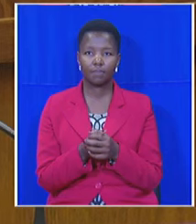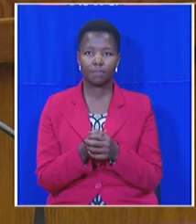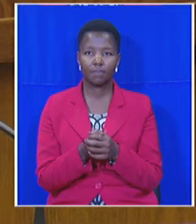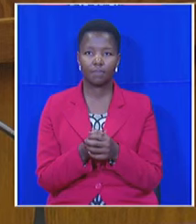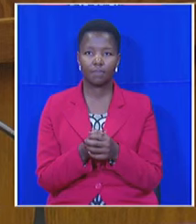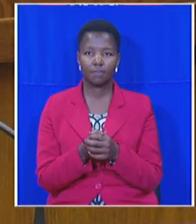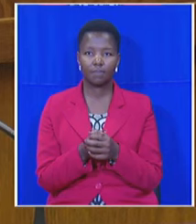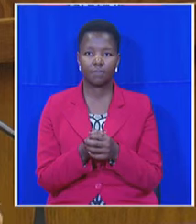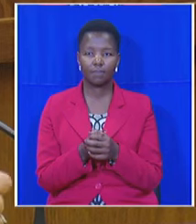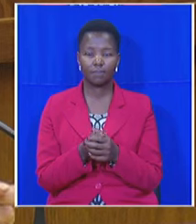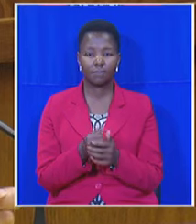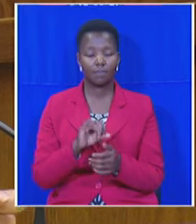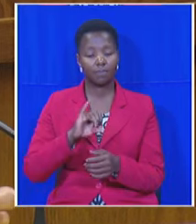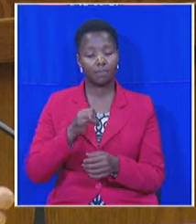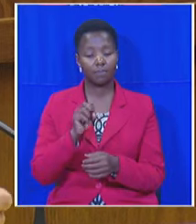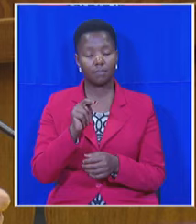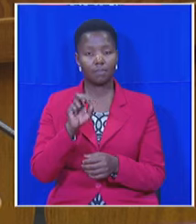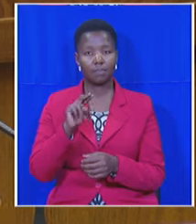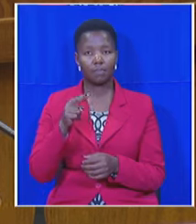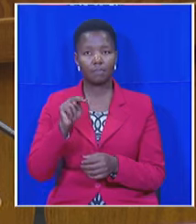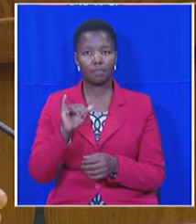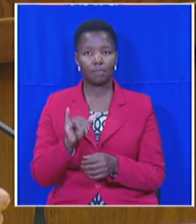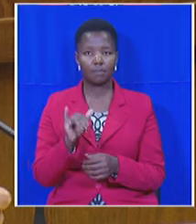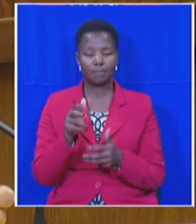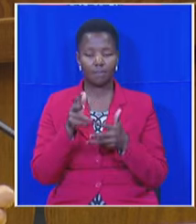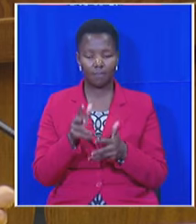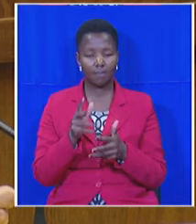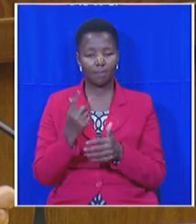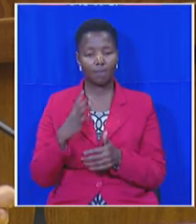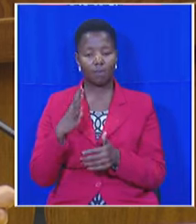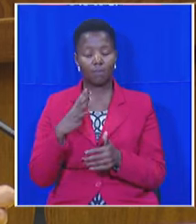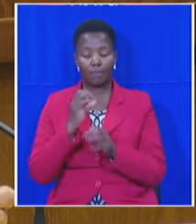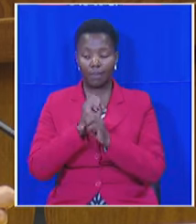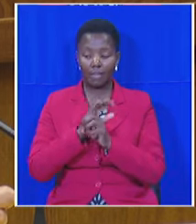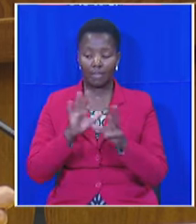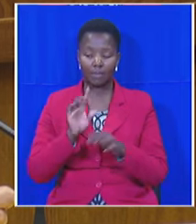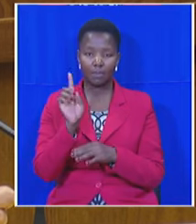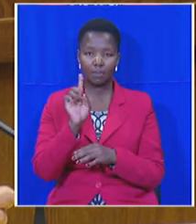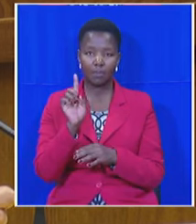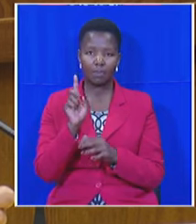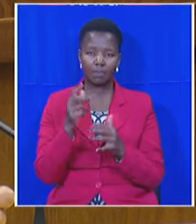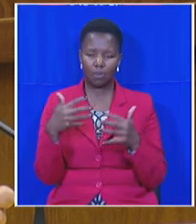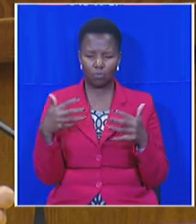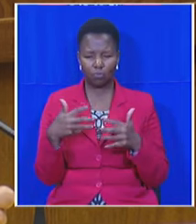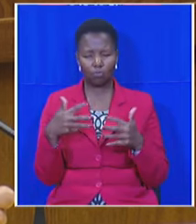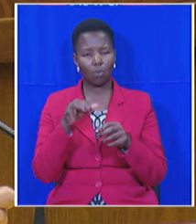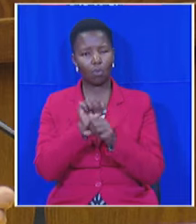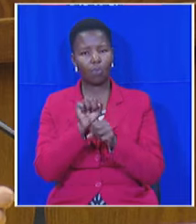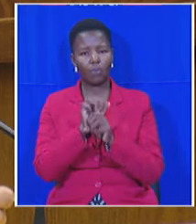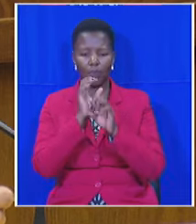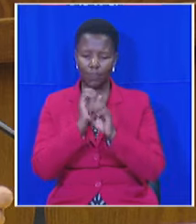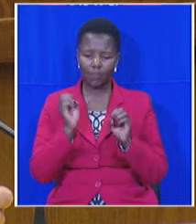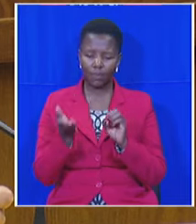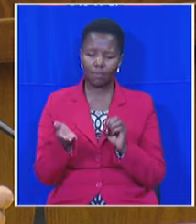Joni Edwards. Ek kan nie anders as om te begin met die skokkende werkloosheidssyfer wat weer eens gestyg het sedert my